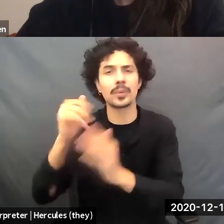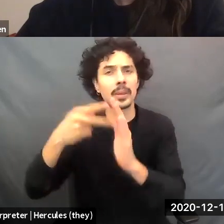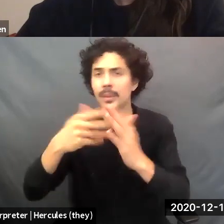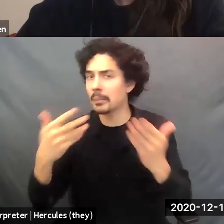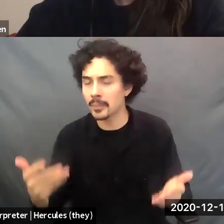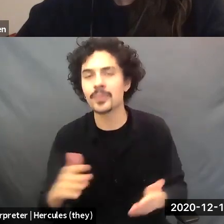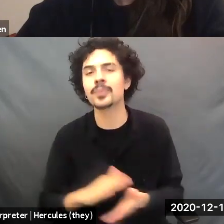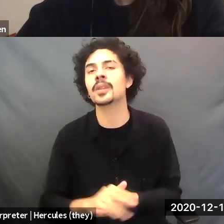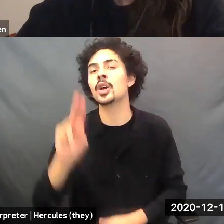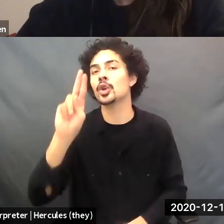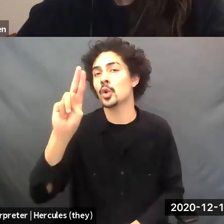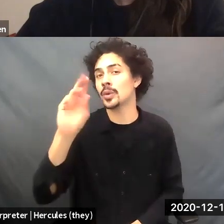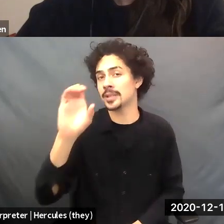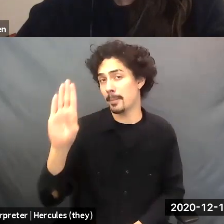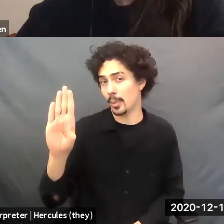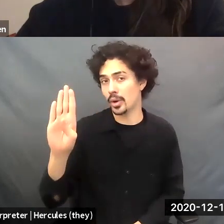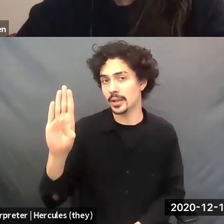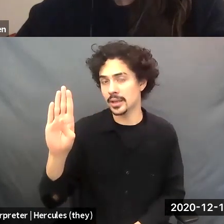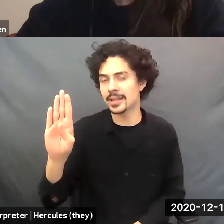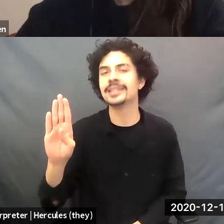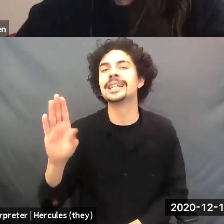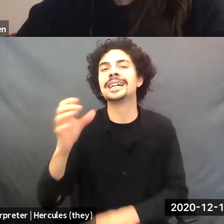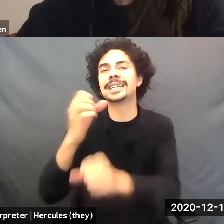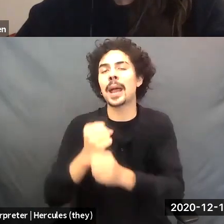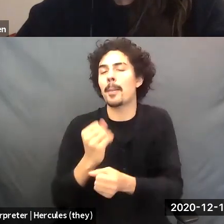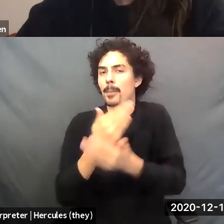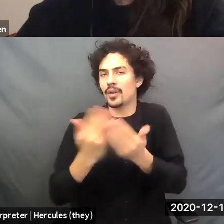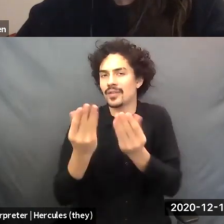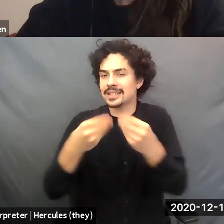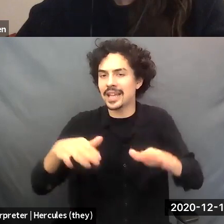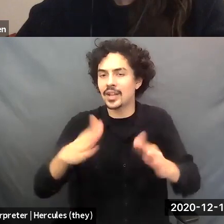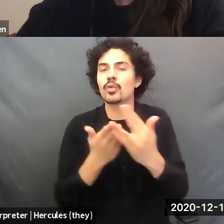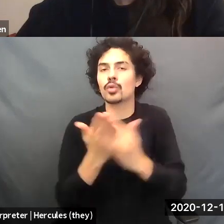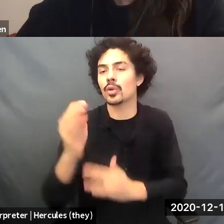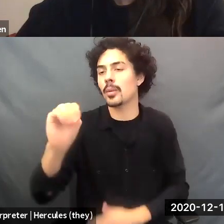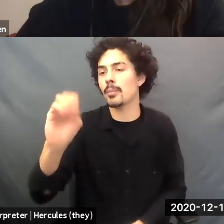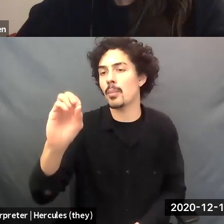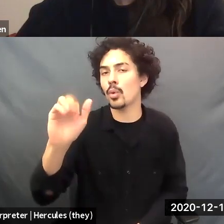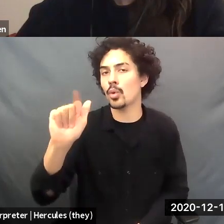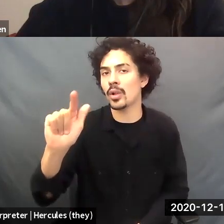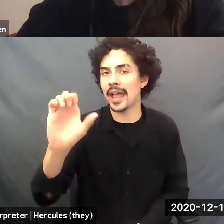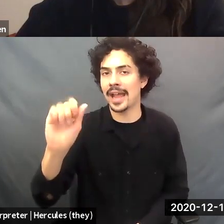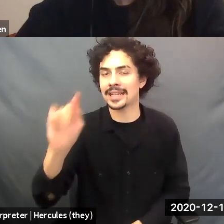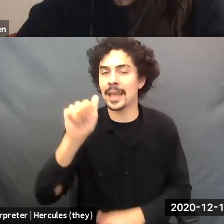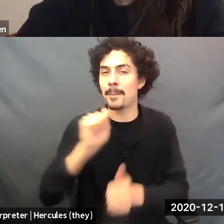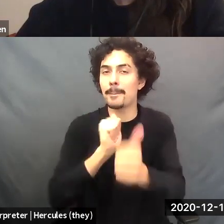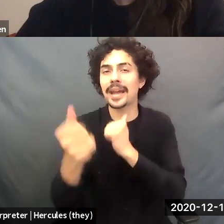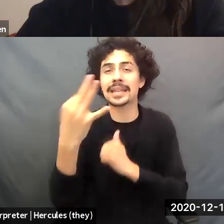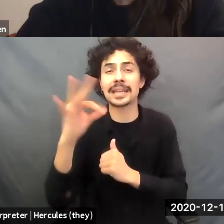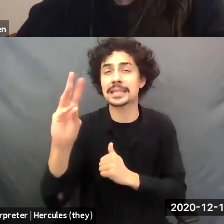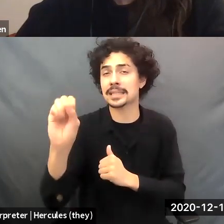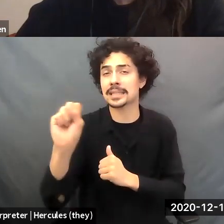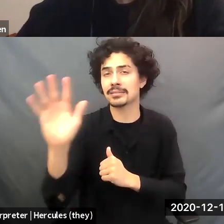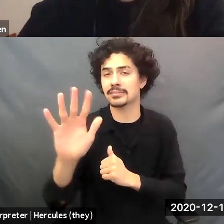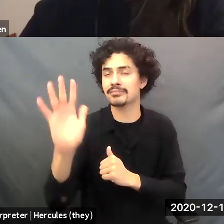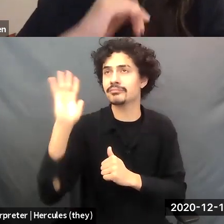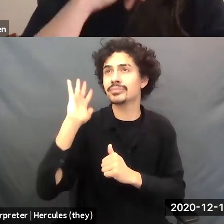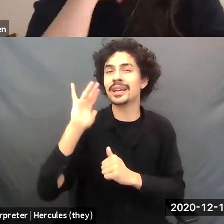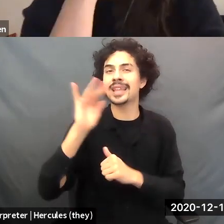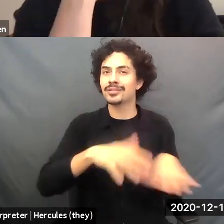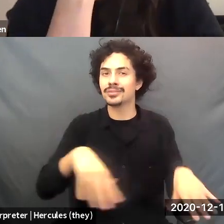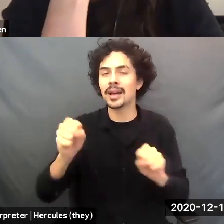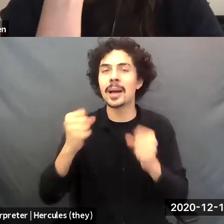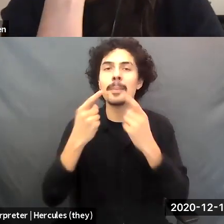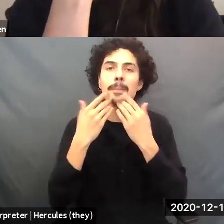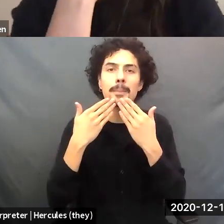um, gained part of its land through the moral act, which was passed in the 1860s, which took so-called public lands